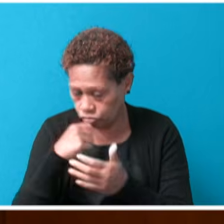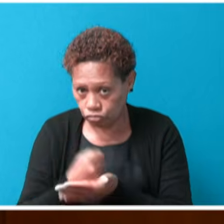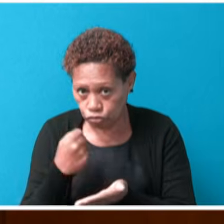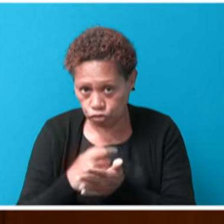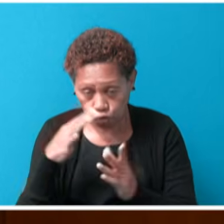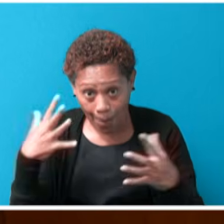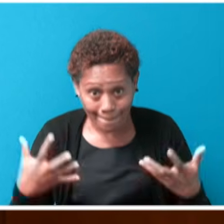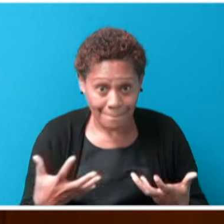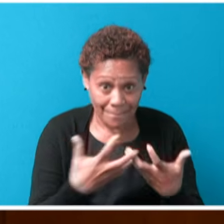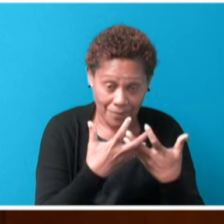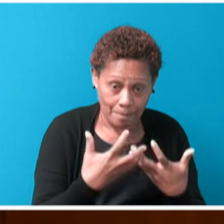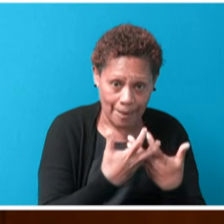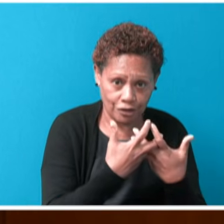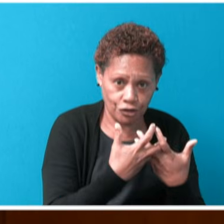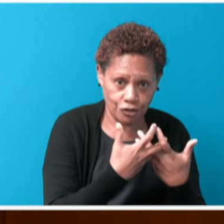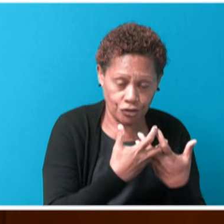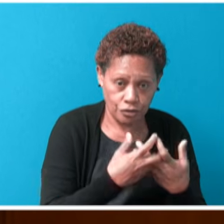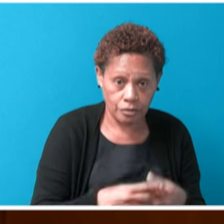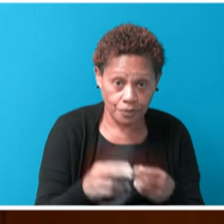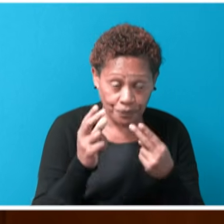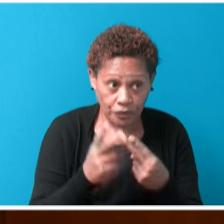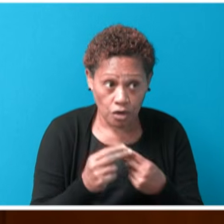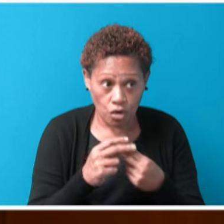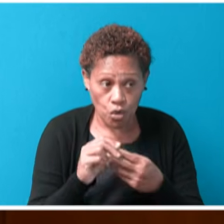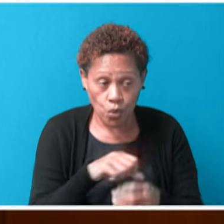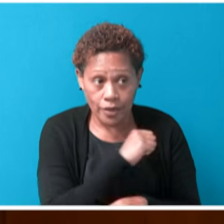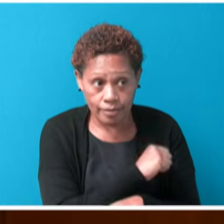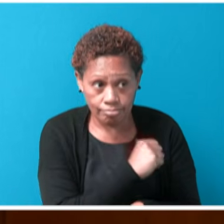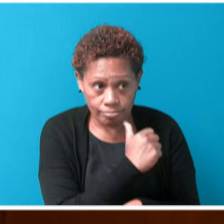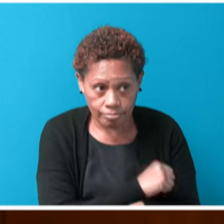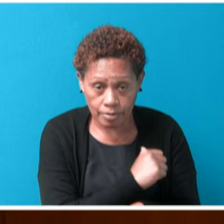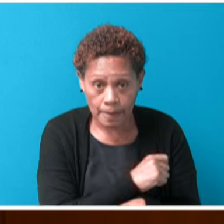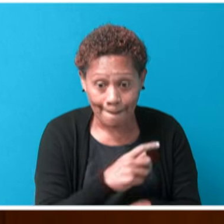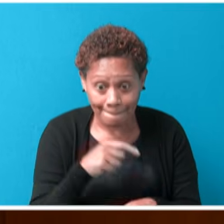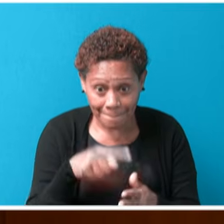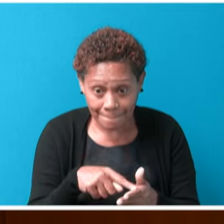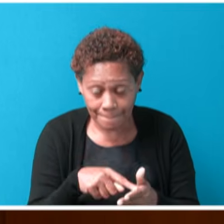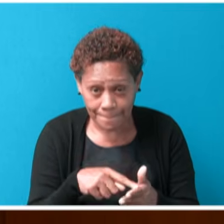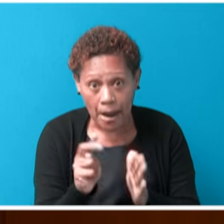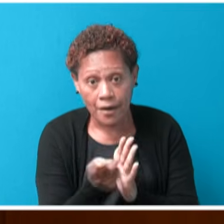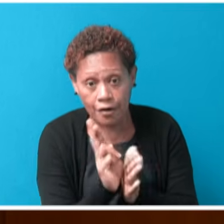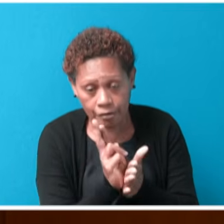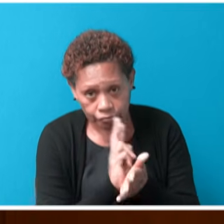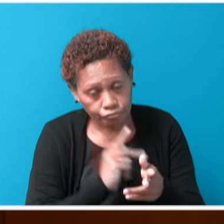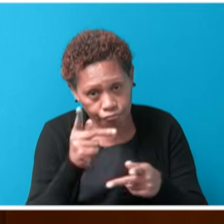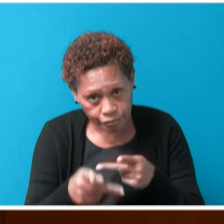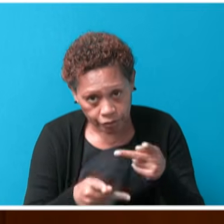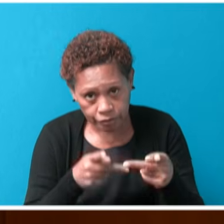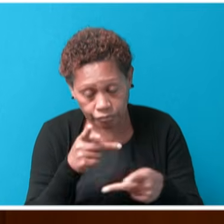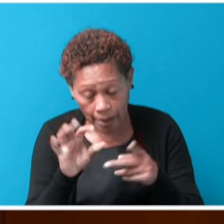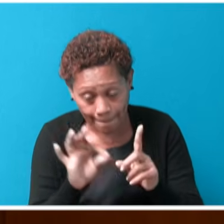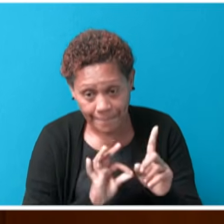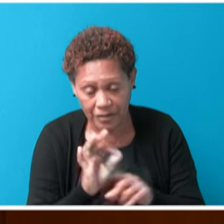with national priorities, measurable outcomes, transparent review processes, and improved service